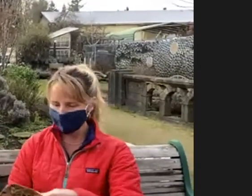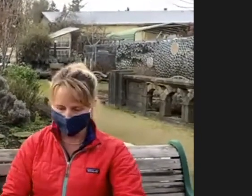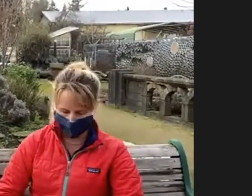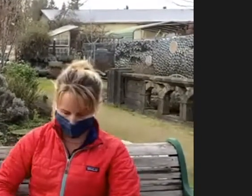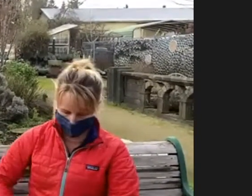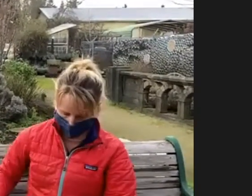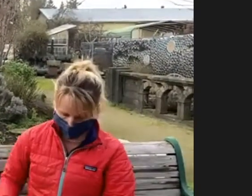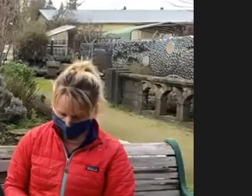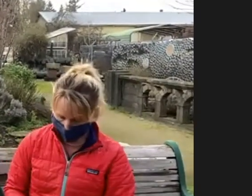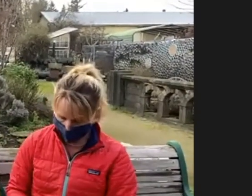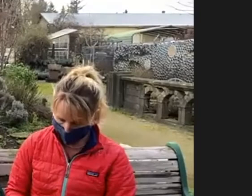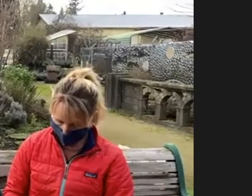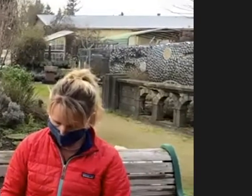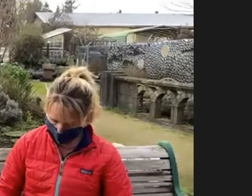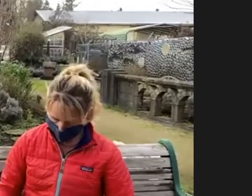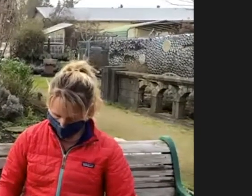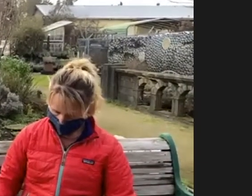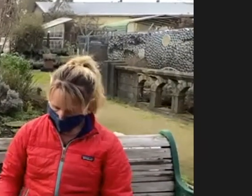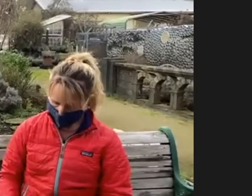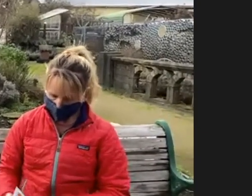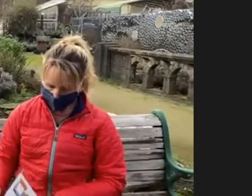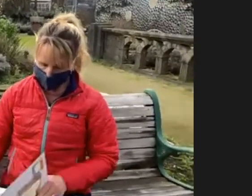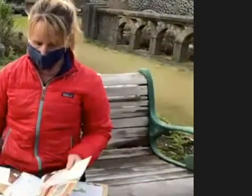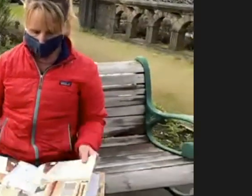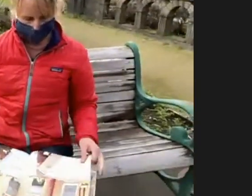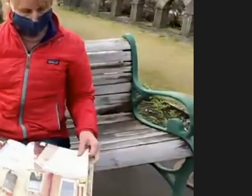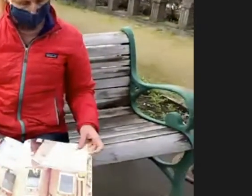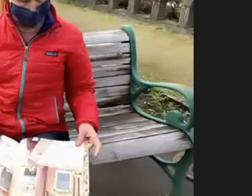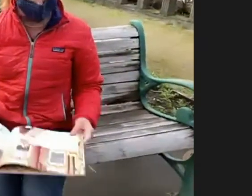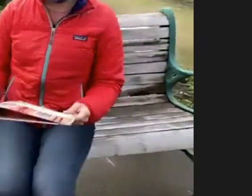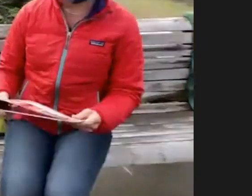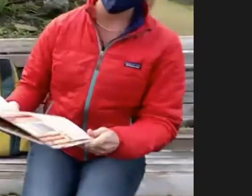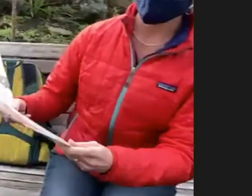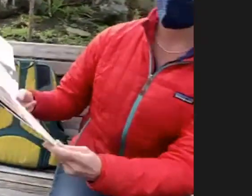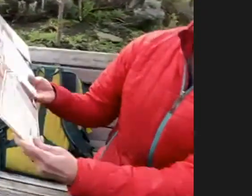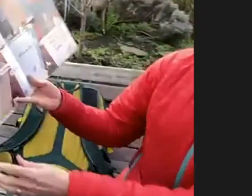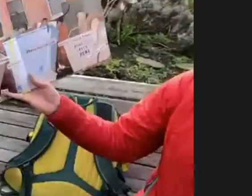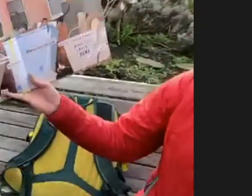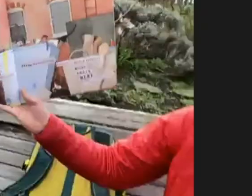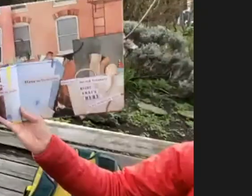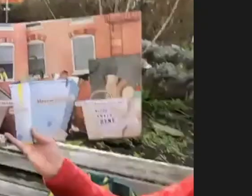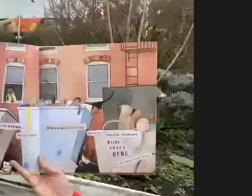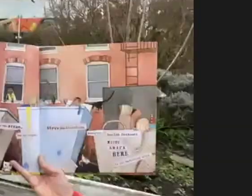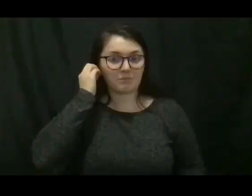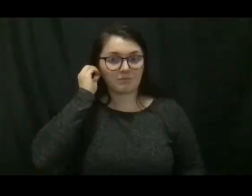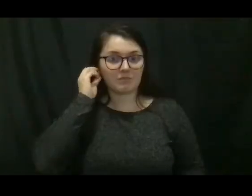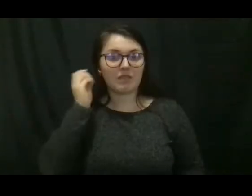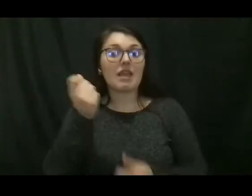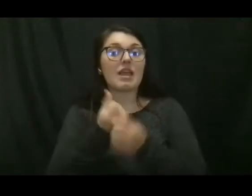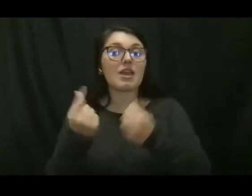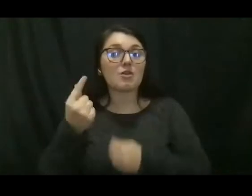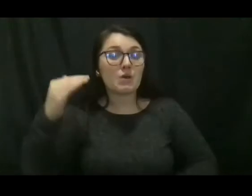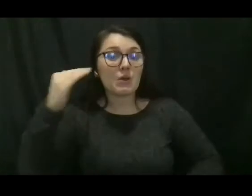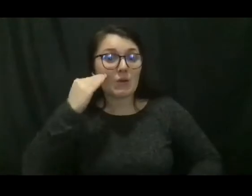my fingers are a little numb, so I might have problems turning pages, but here we go. Anyone knows you